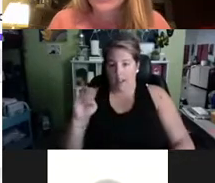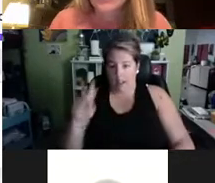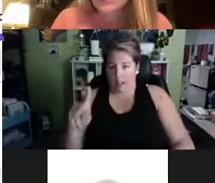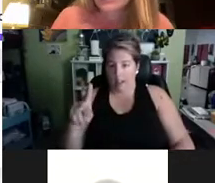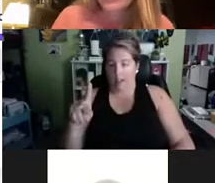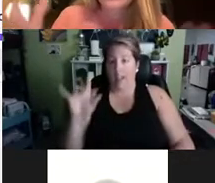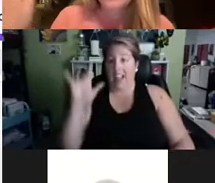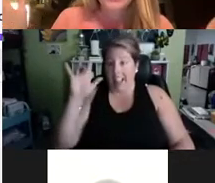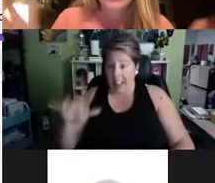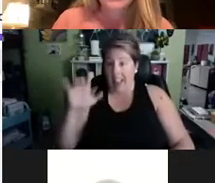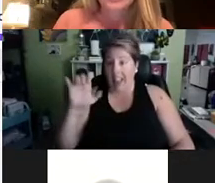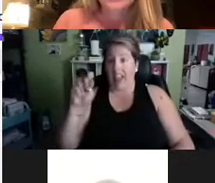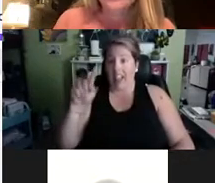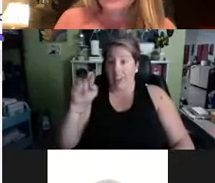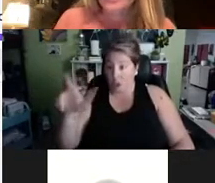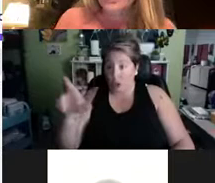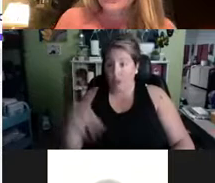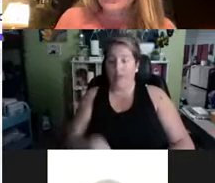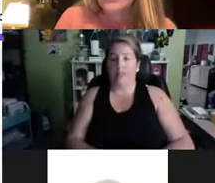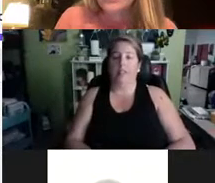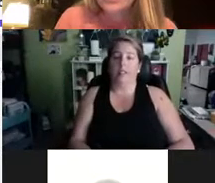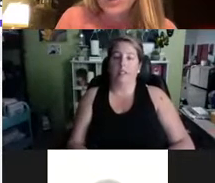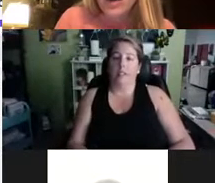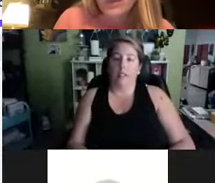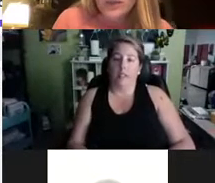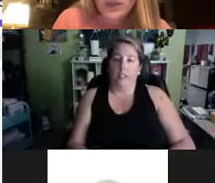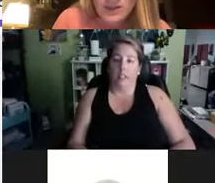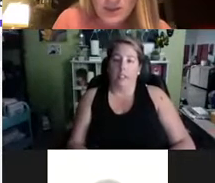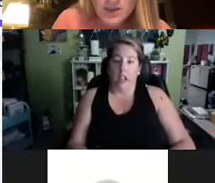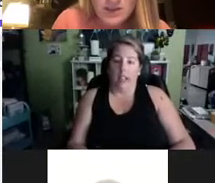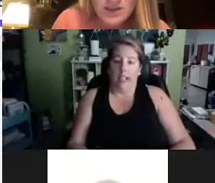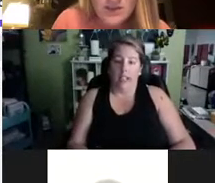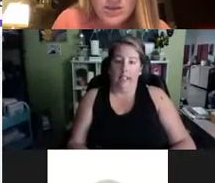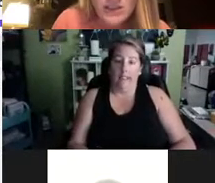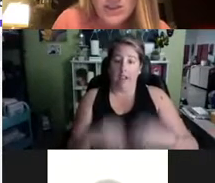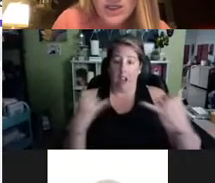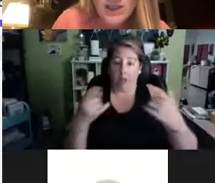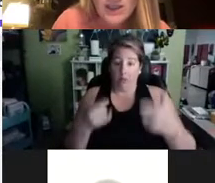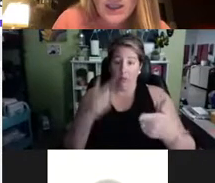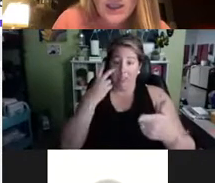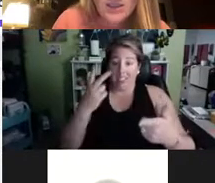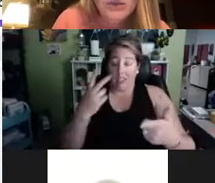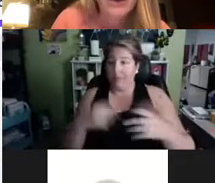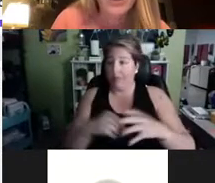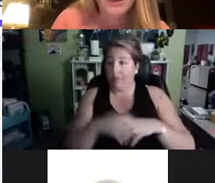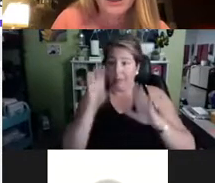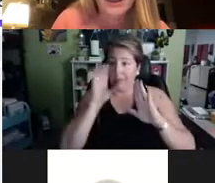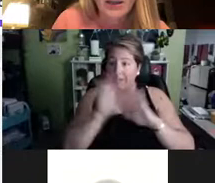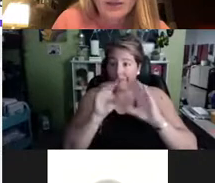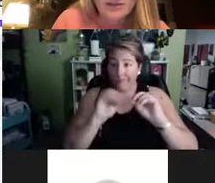get it in there and hit enter. Okay. So this is just a little screenshot thing that I did